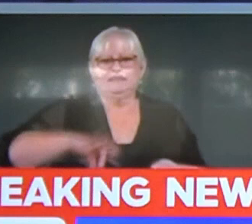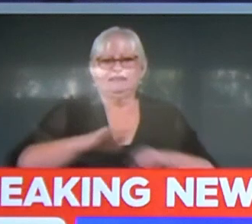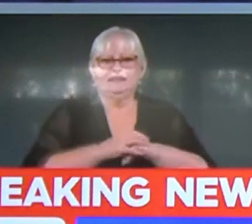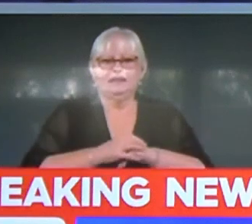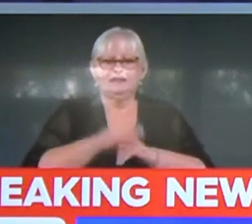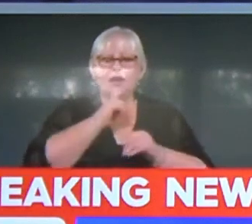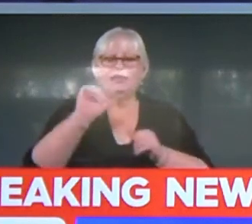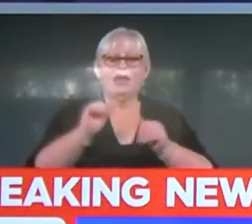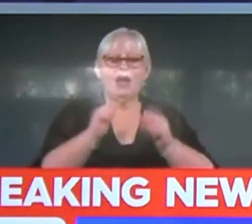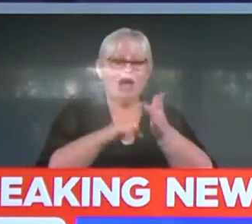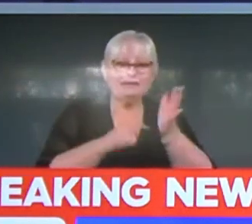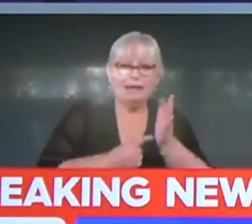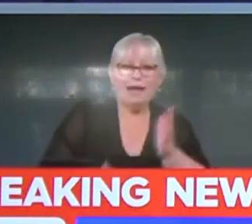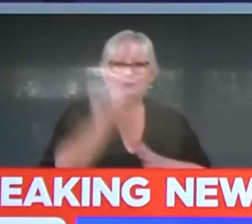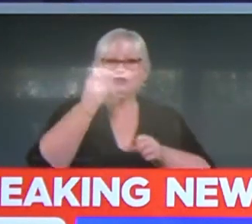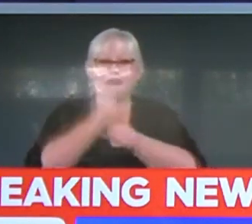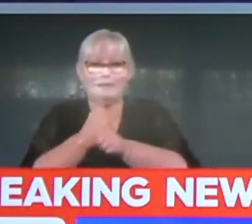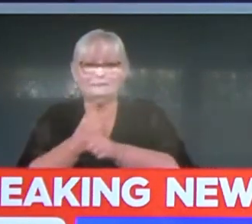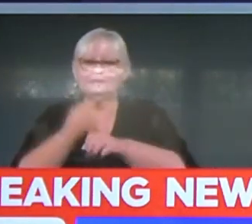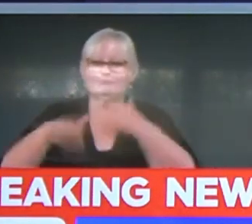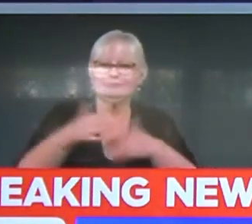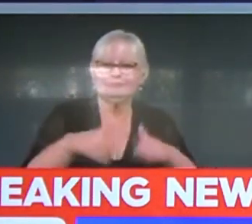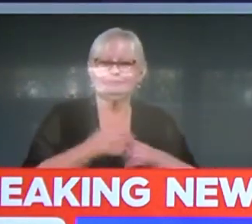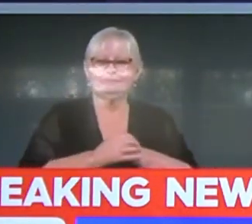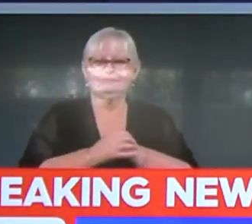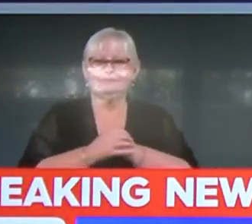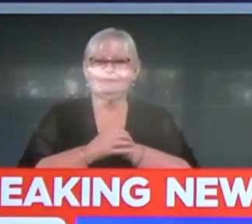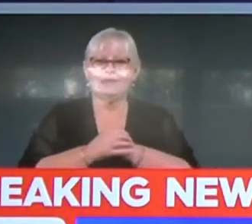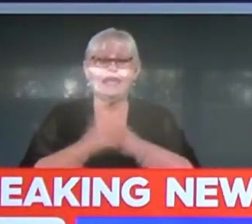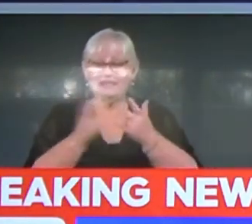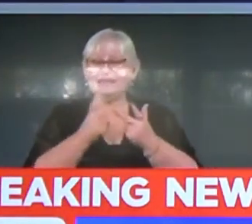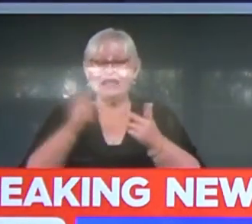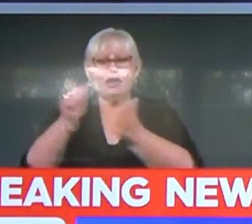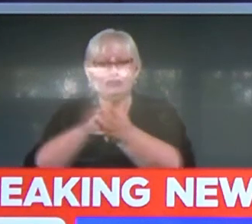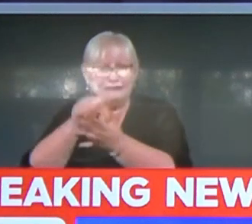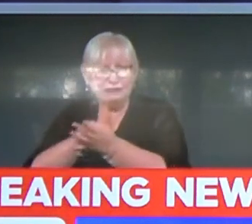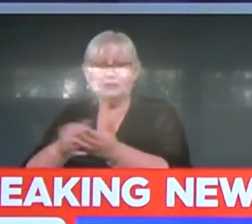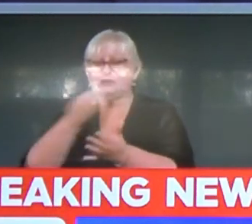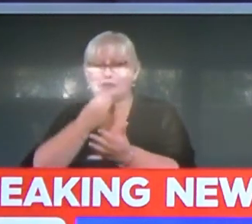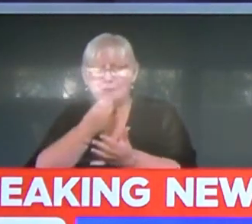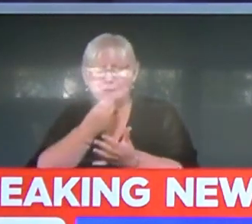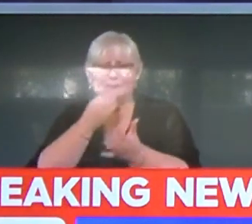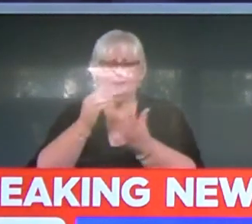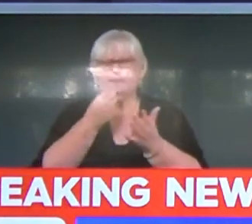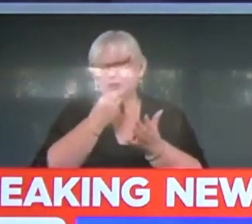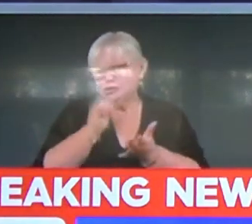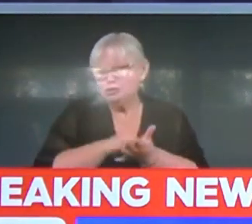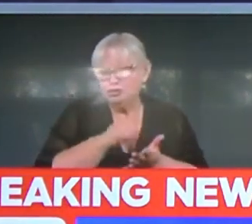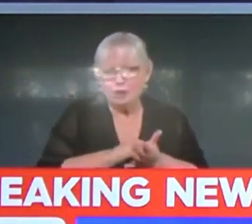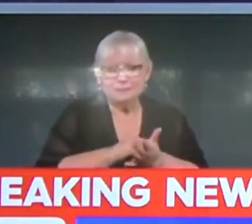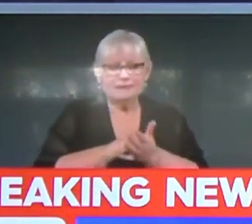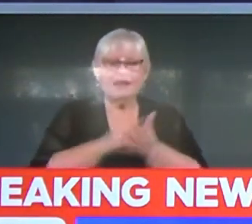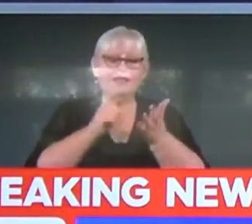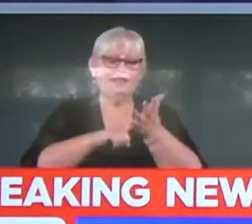the systems and we can roll that out. There are other places in retail shops, in supermarkets and places like this.